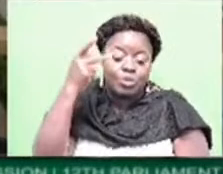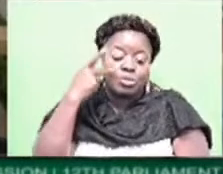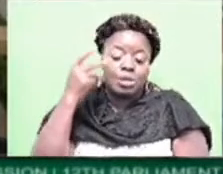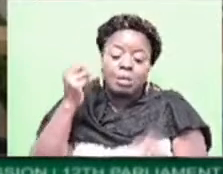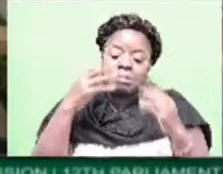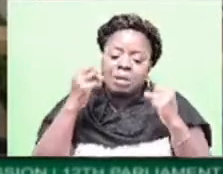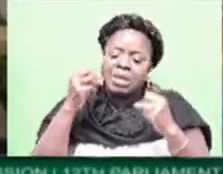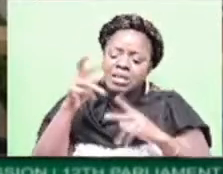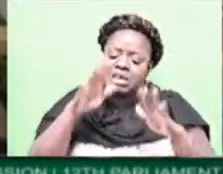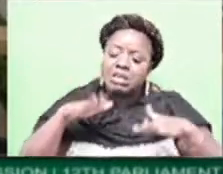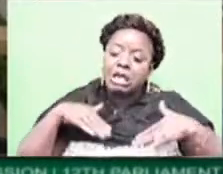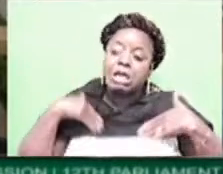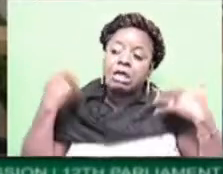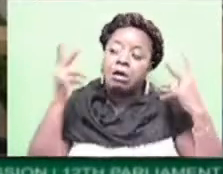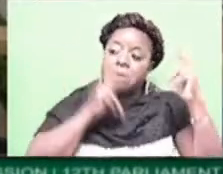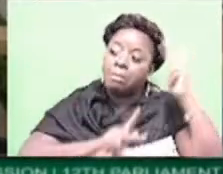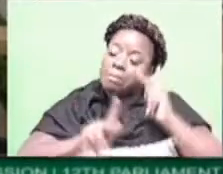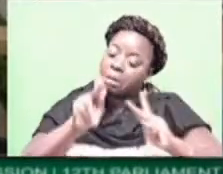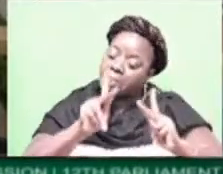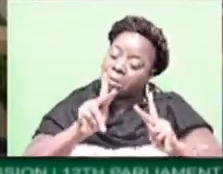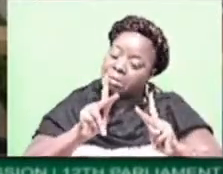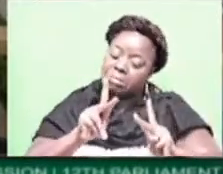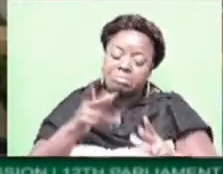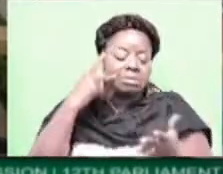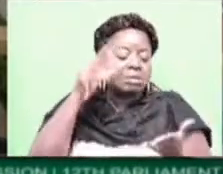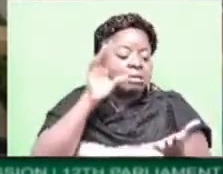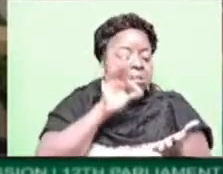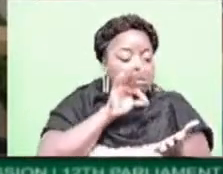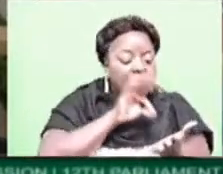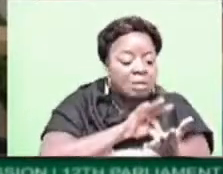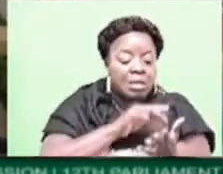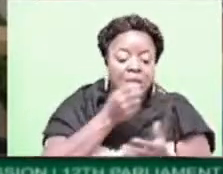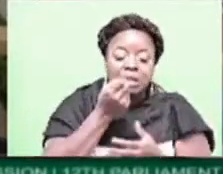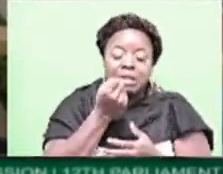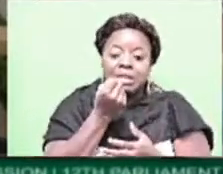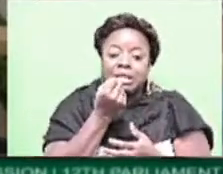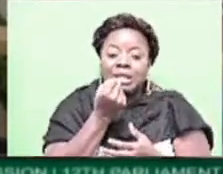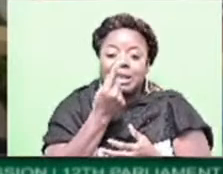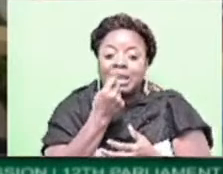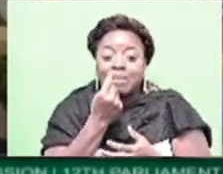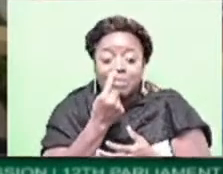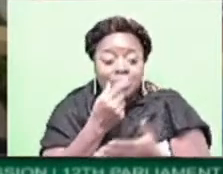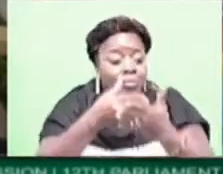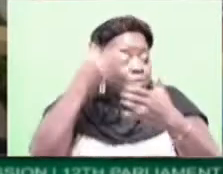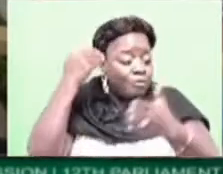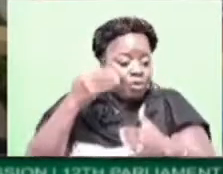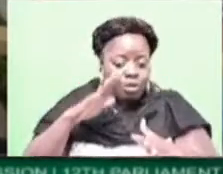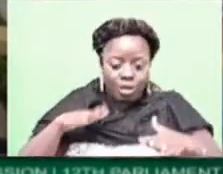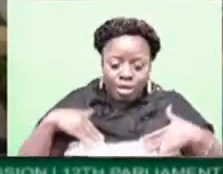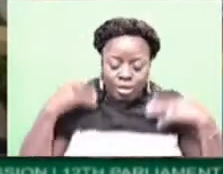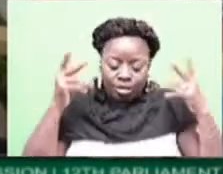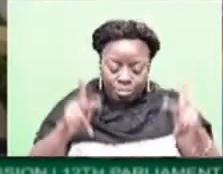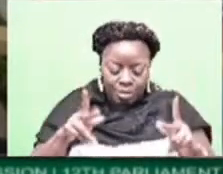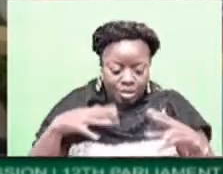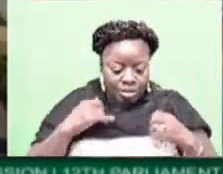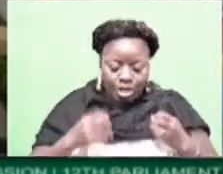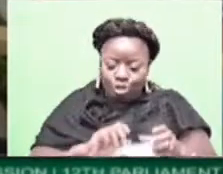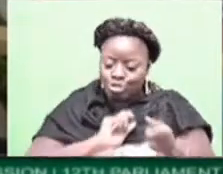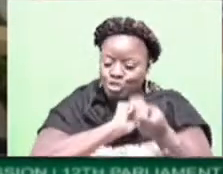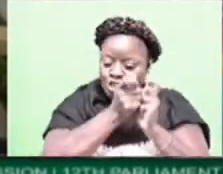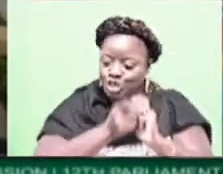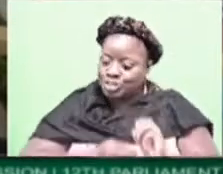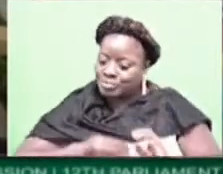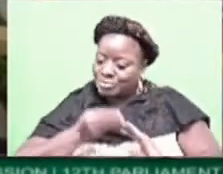young persons. The last Parliament, the 11th Parliament, I used to pride myself as the youngest member. I've now handed over the baton to the member